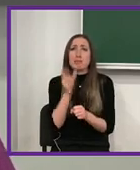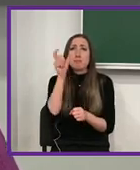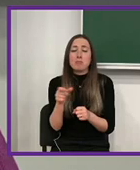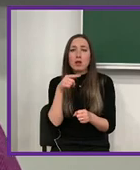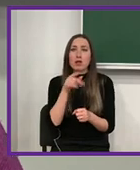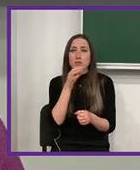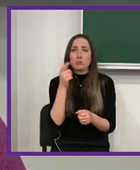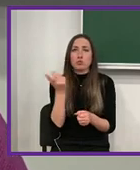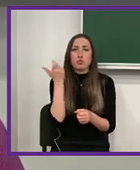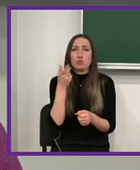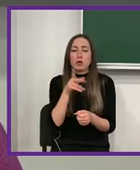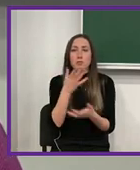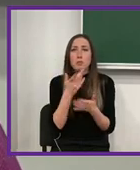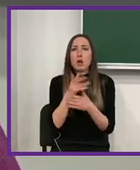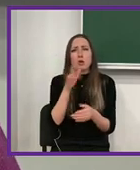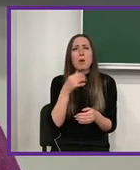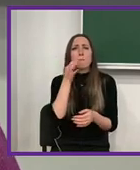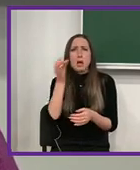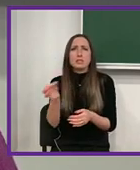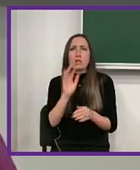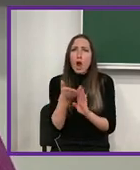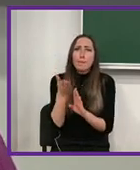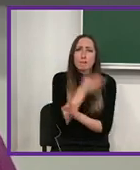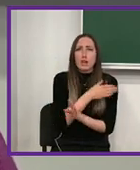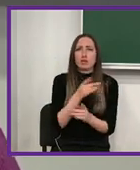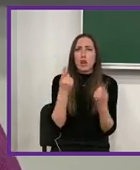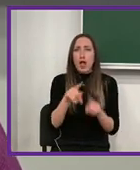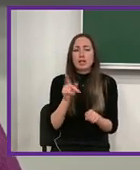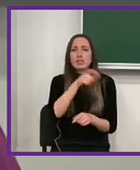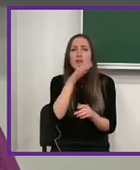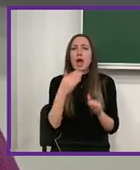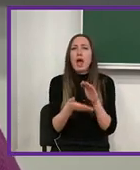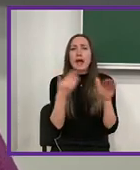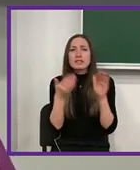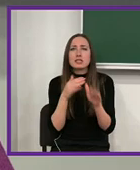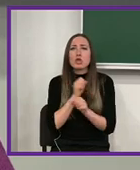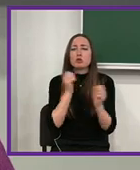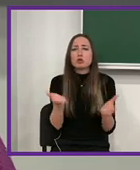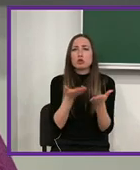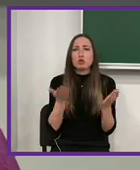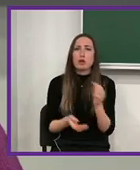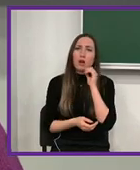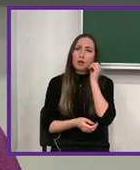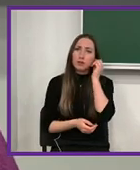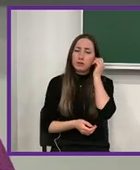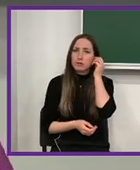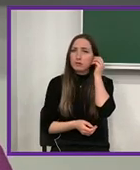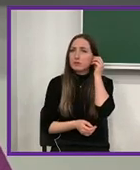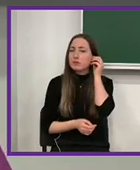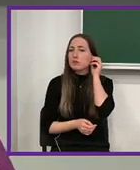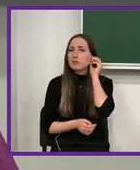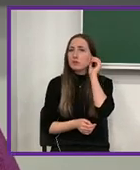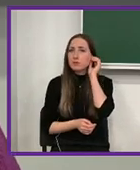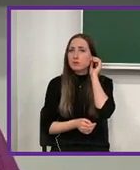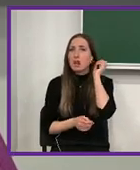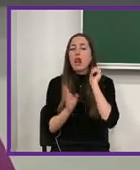early stage kind of encourage person who is coming to work for you to be more open and show that it's